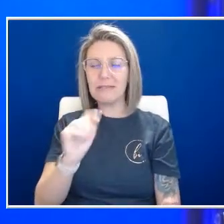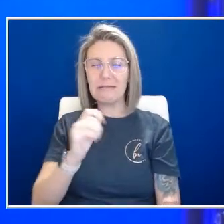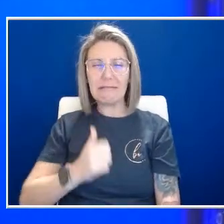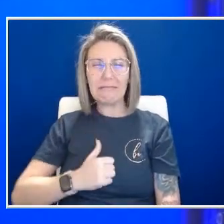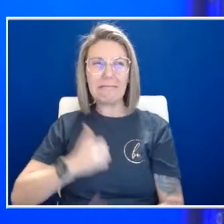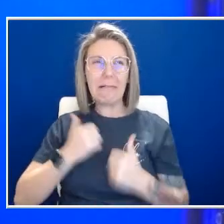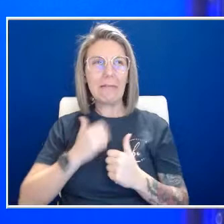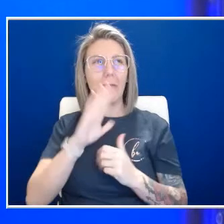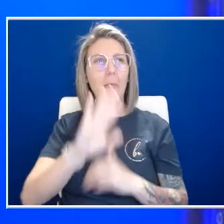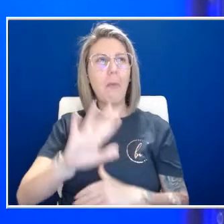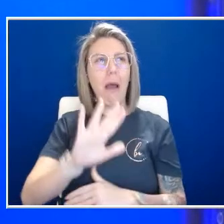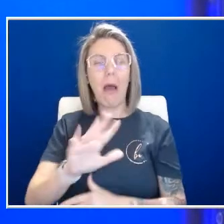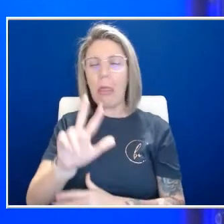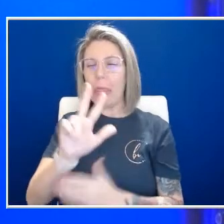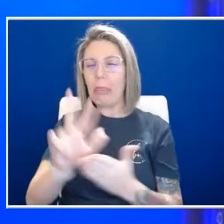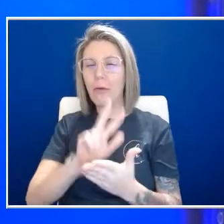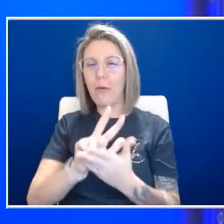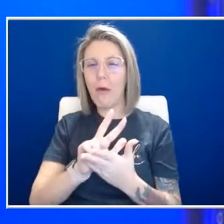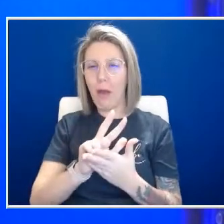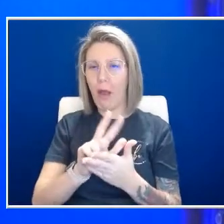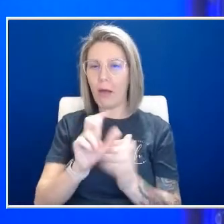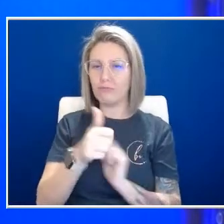Kansas. And then he